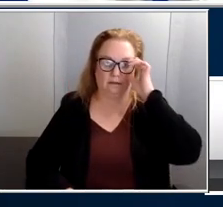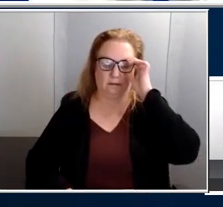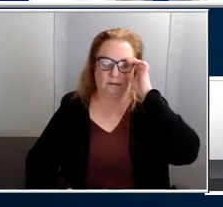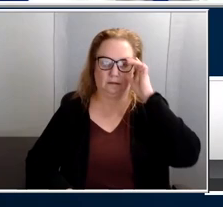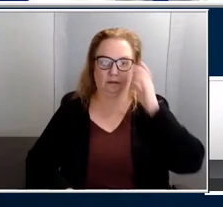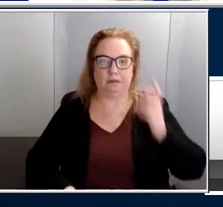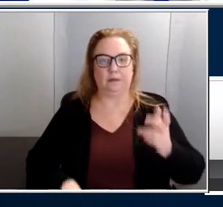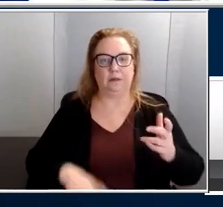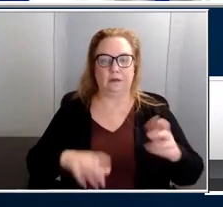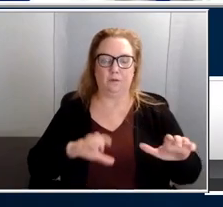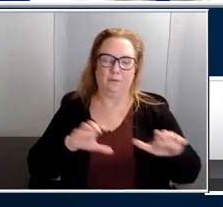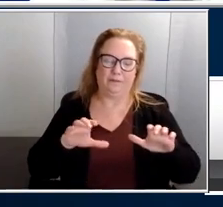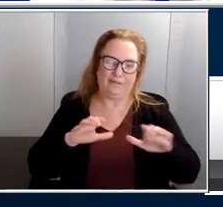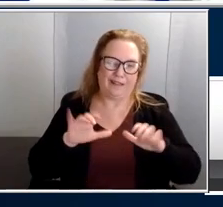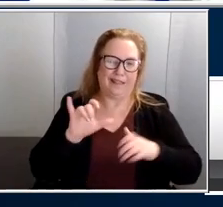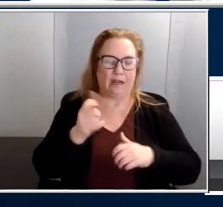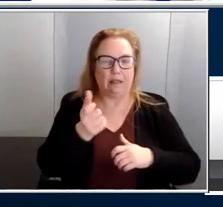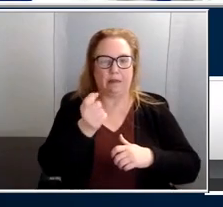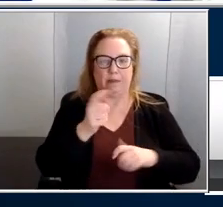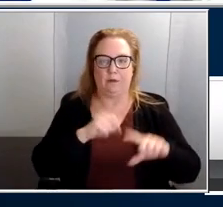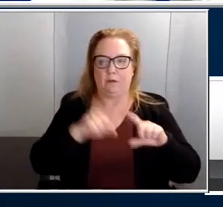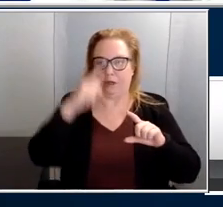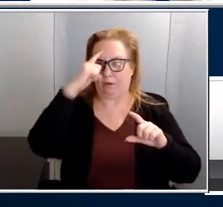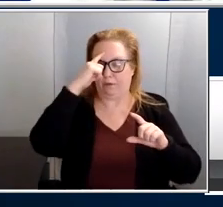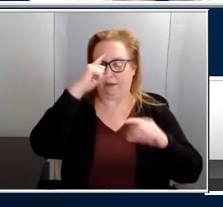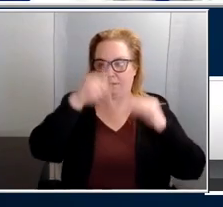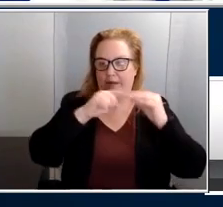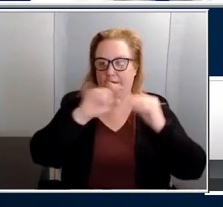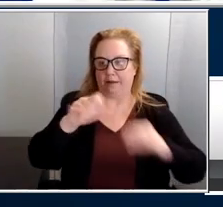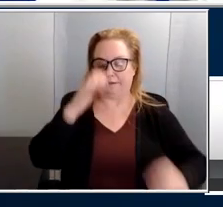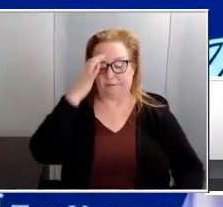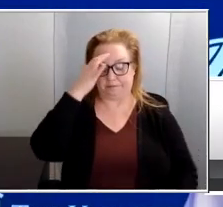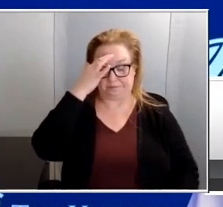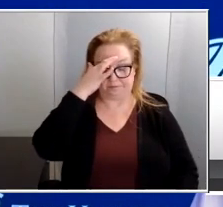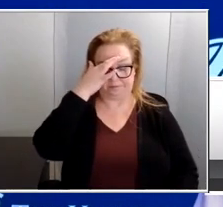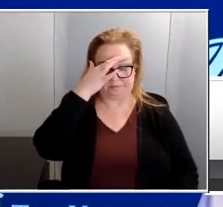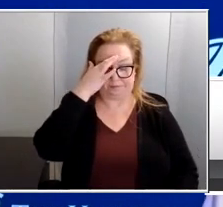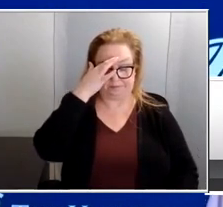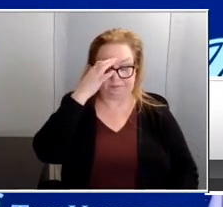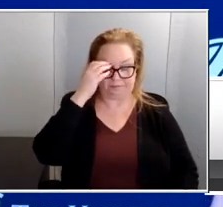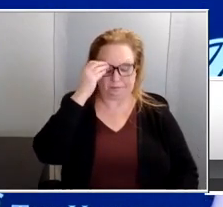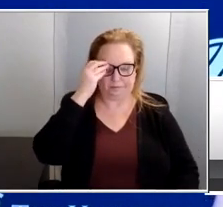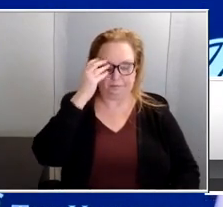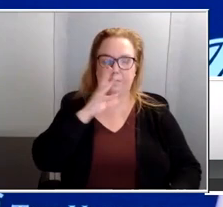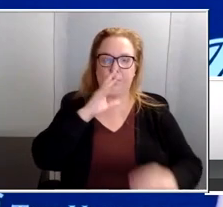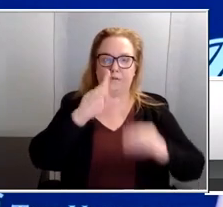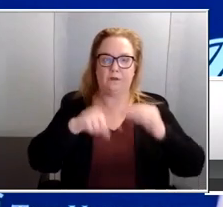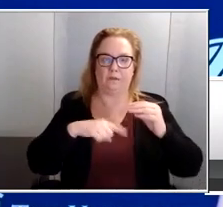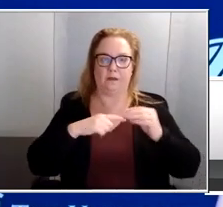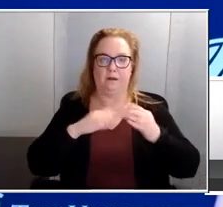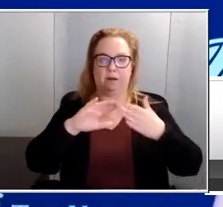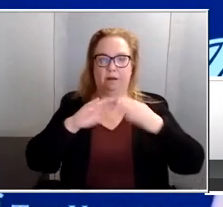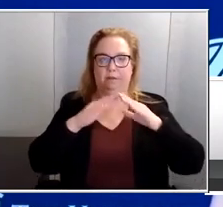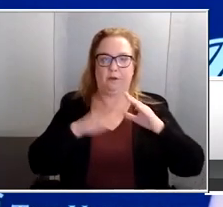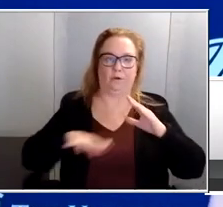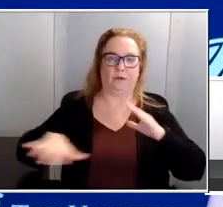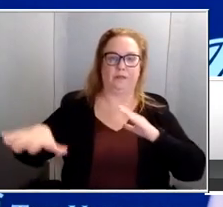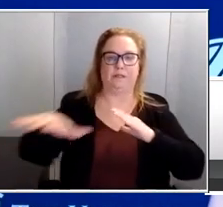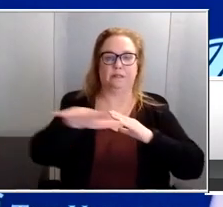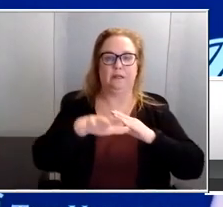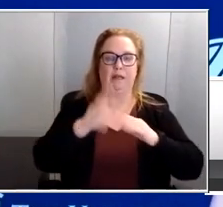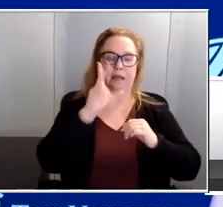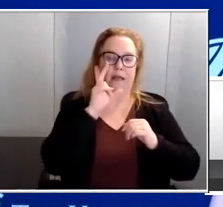done a lot of that here already, but what do you think about that? You know, again, I think we've talked about how all communities really have kind of